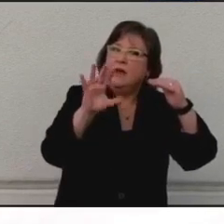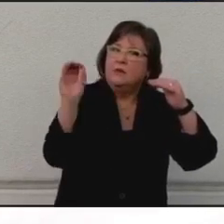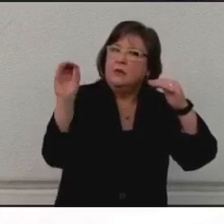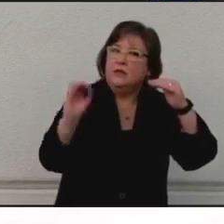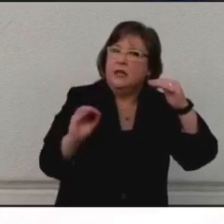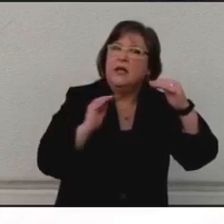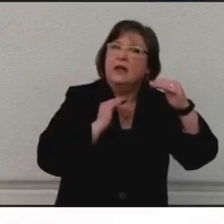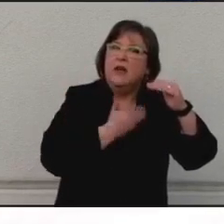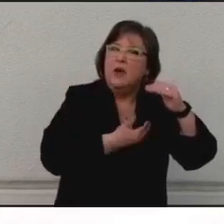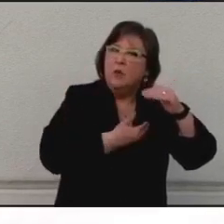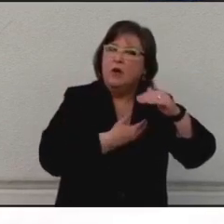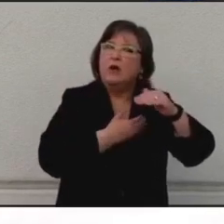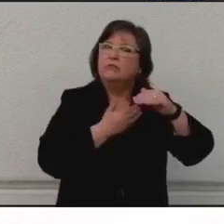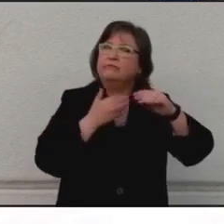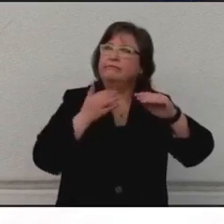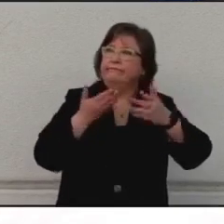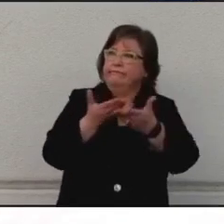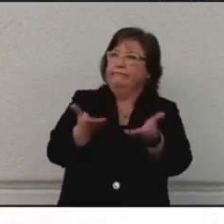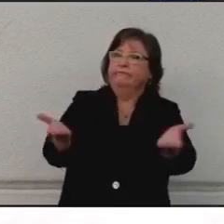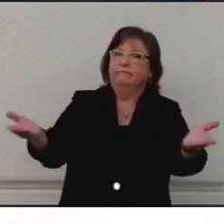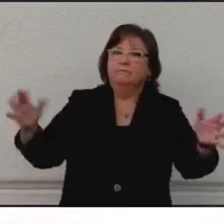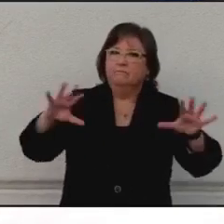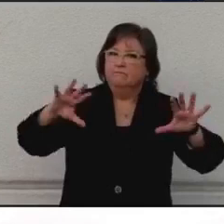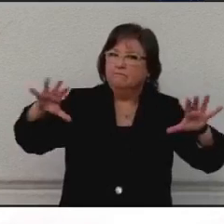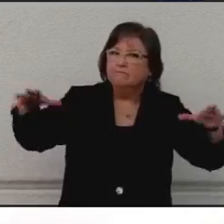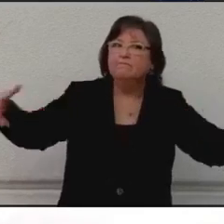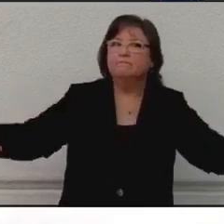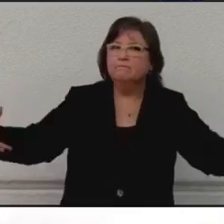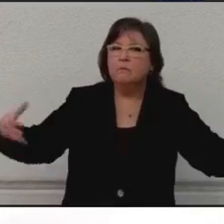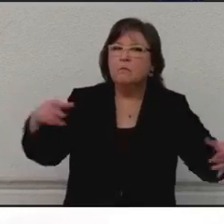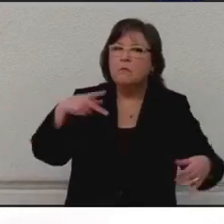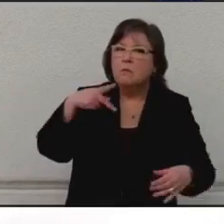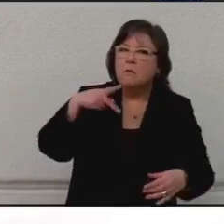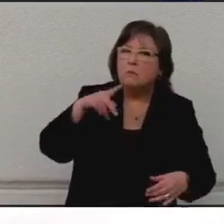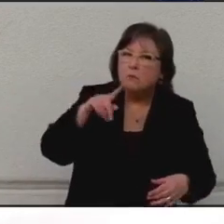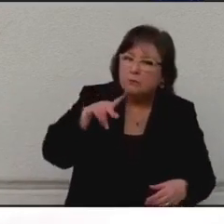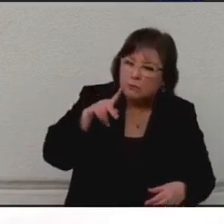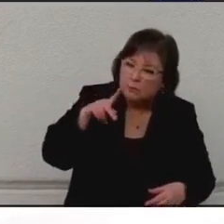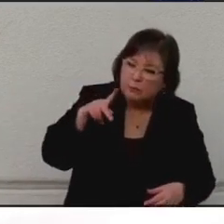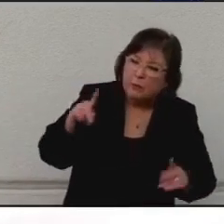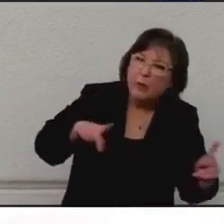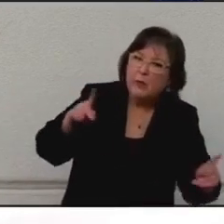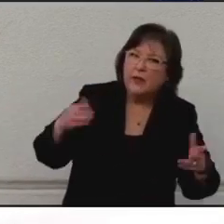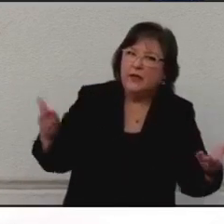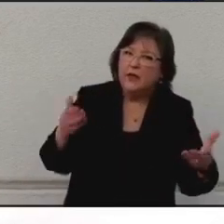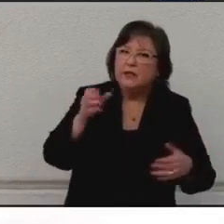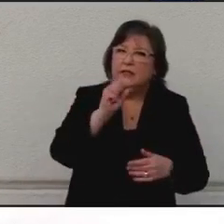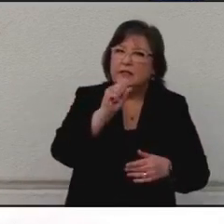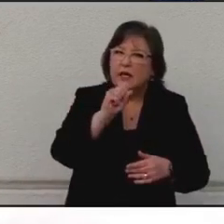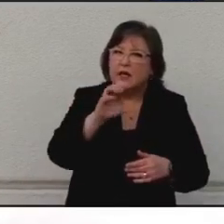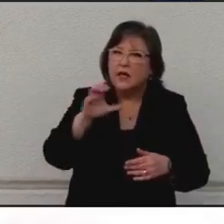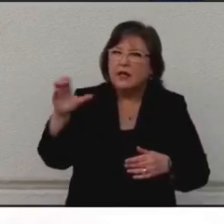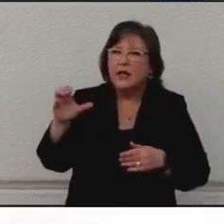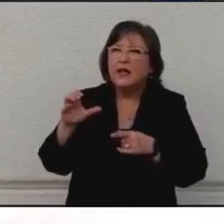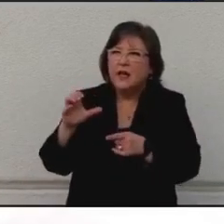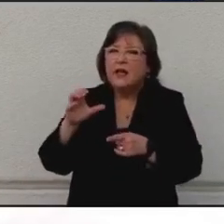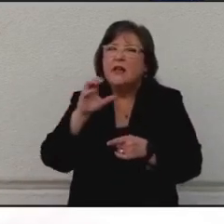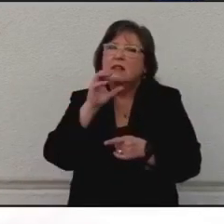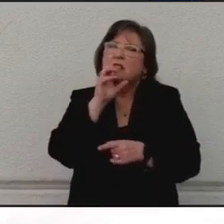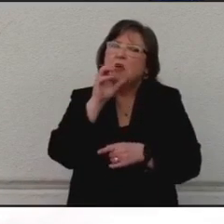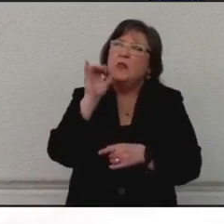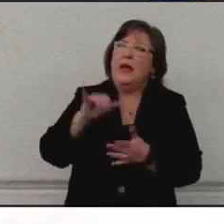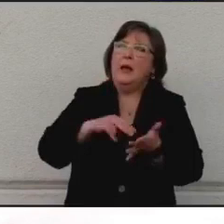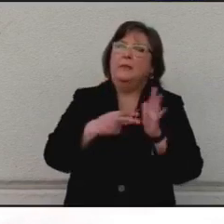up, by summer. Of course, it depends on the vaccine supply, but you need to set a